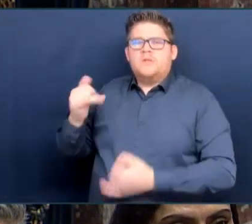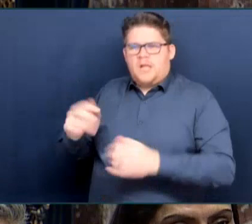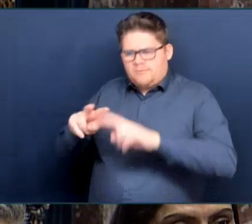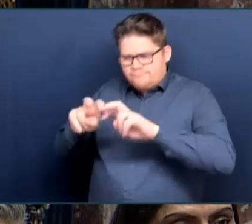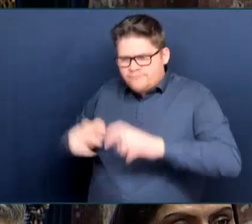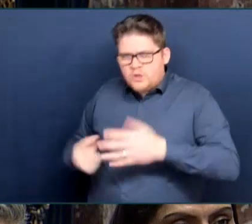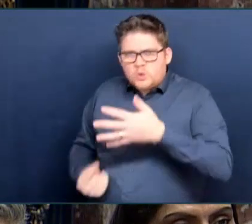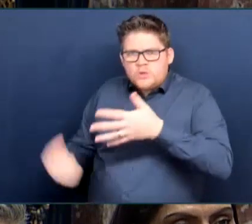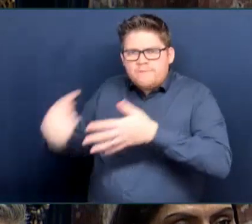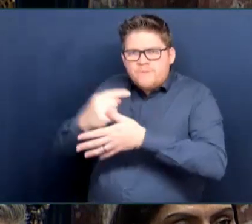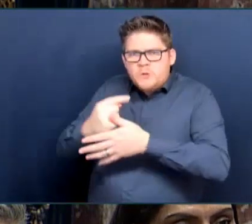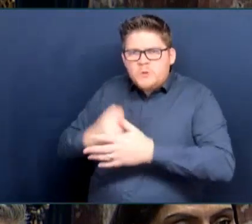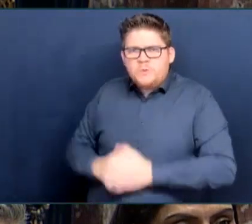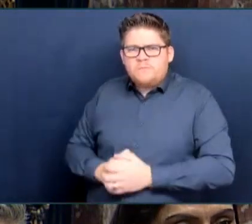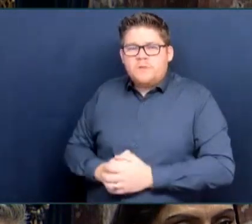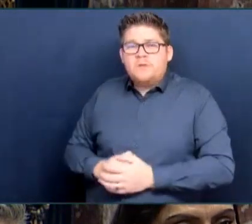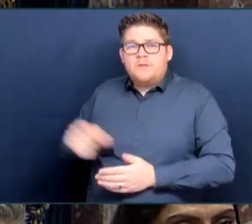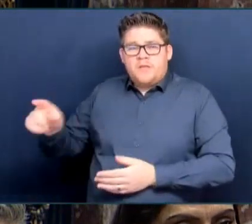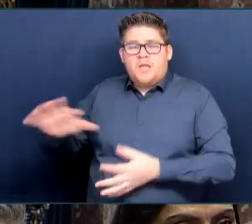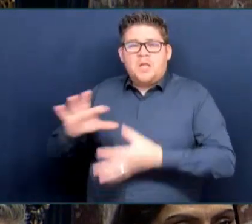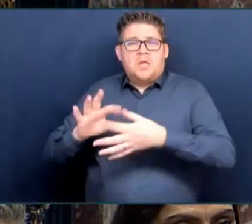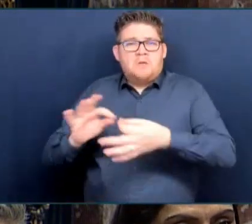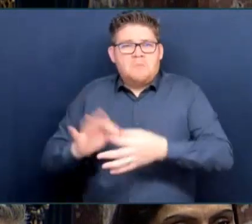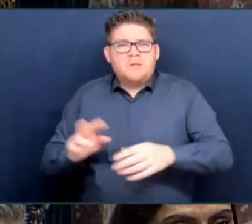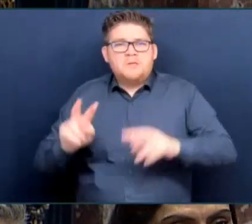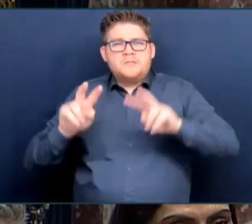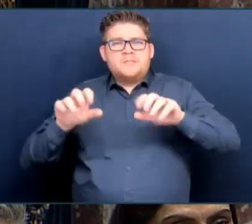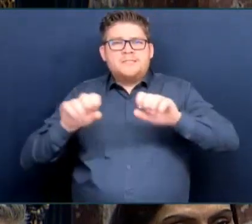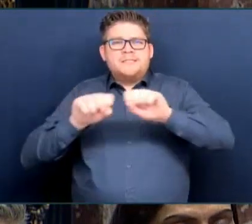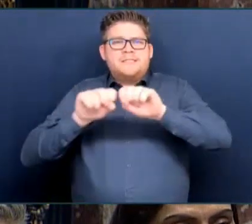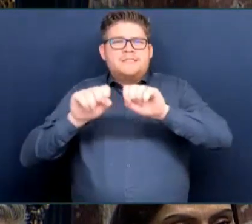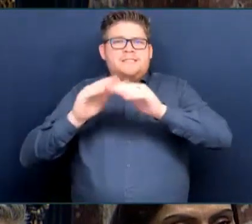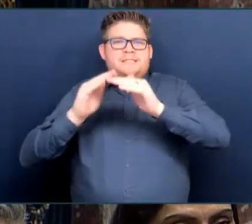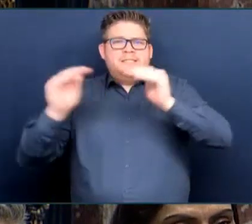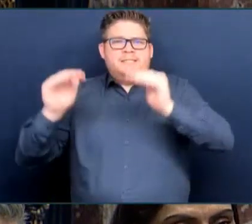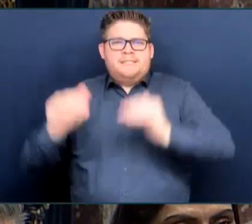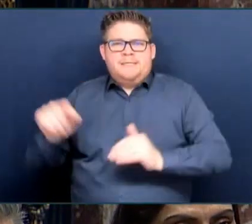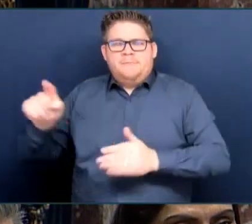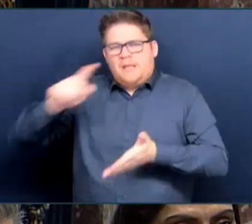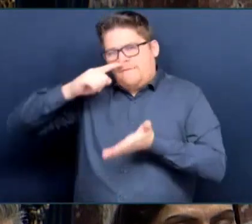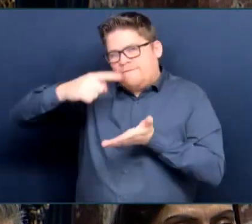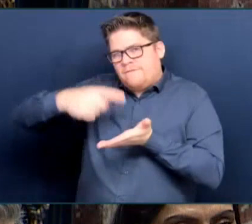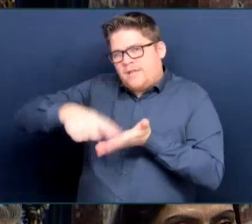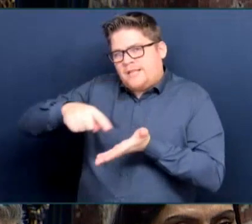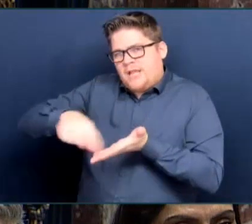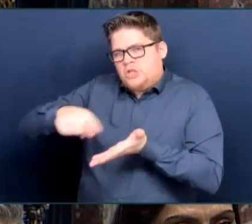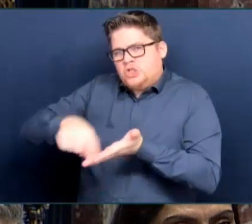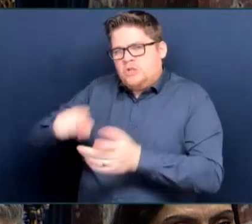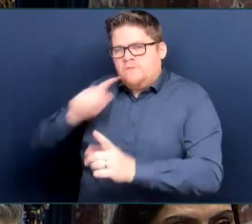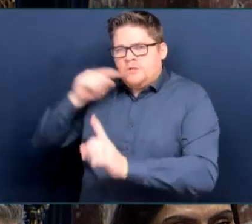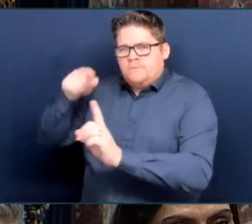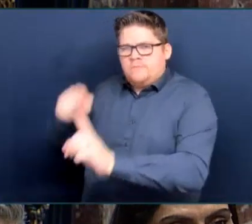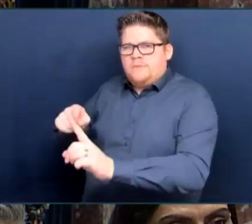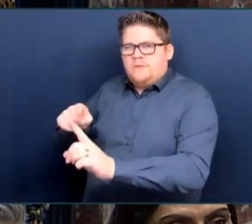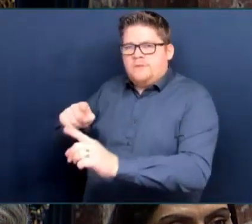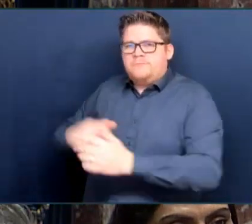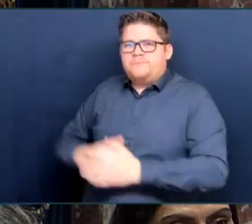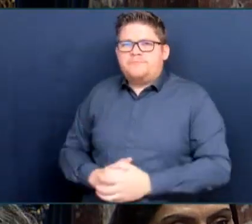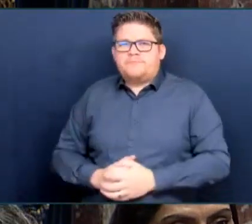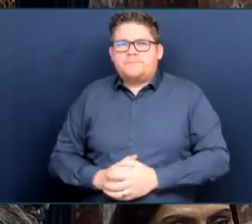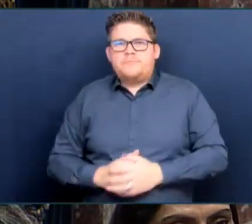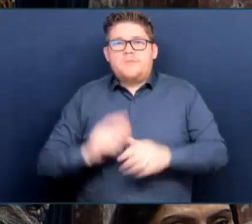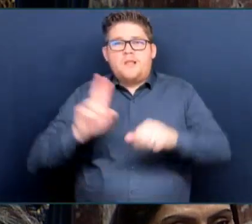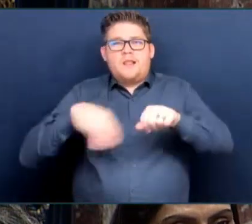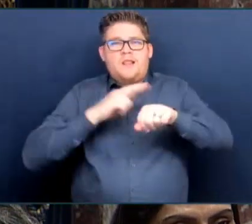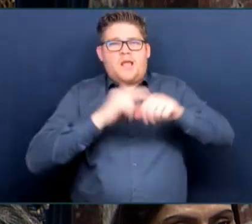end quote, of CIRG. A national coalition is calling for the suspension of CIRG while the CRCC investigates these